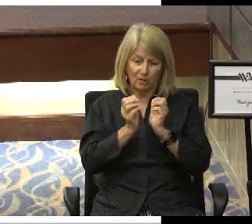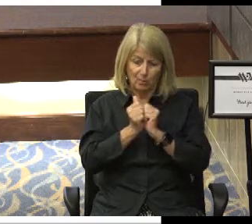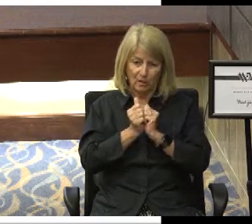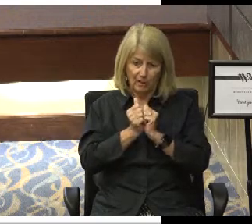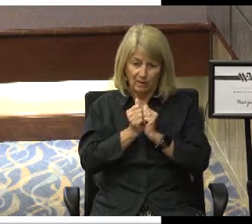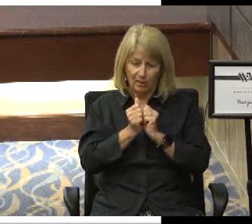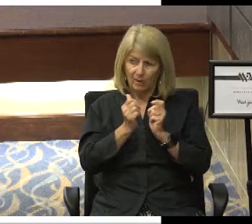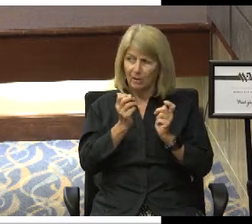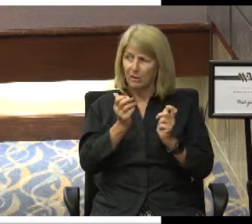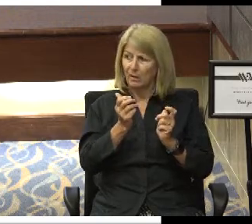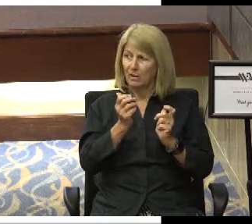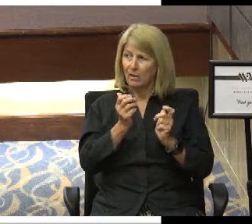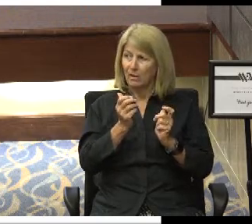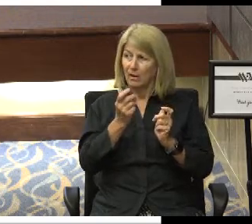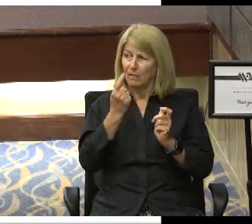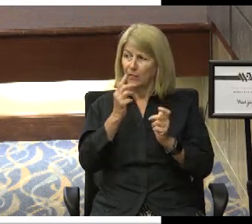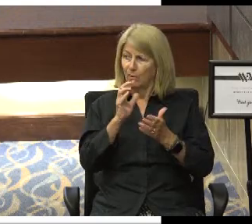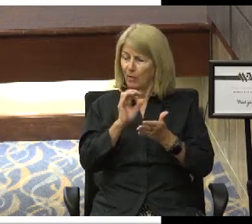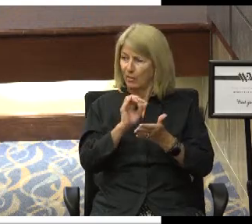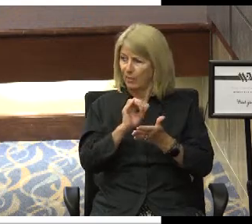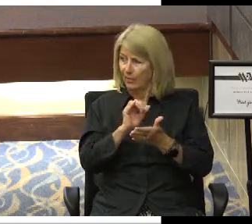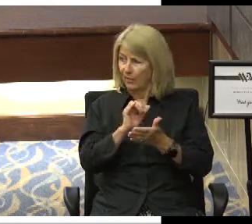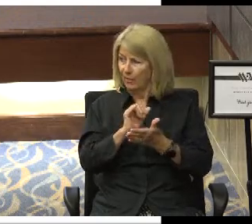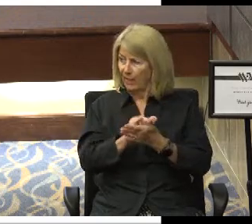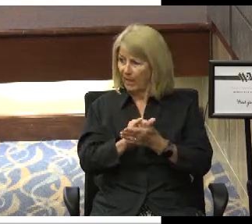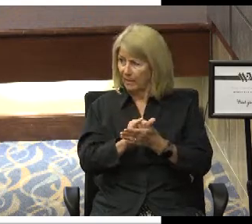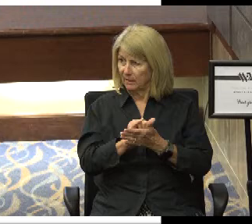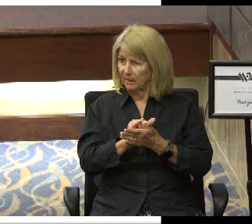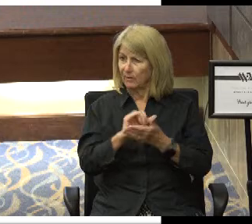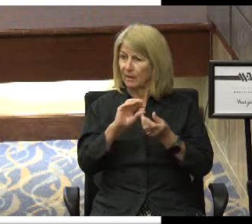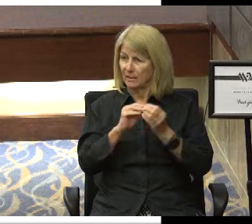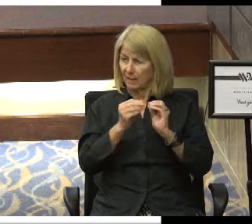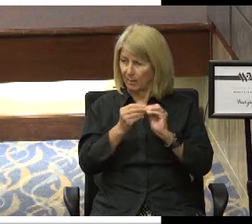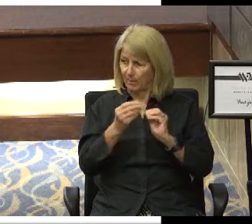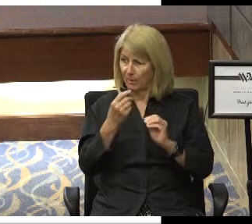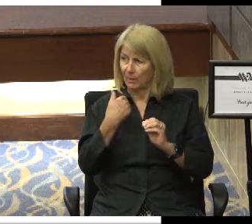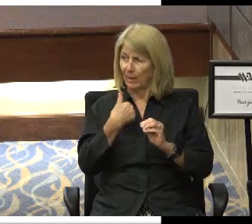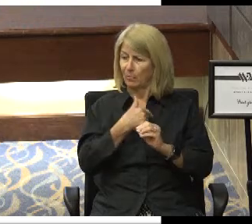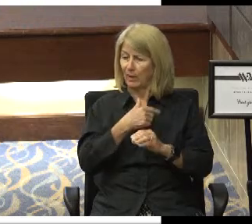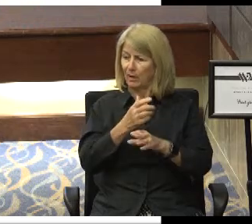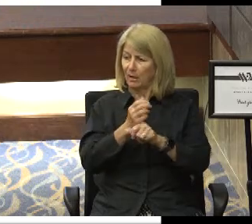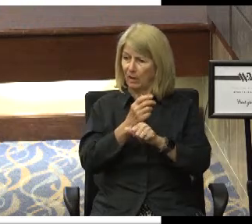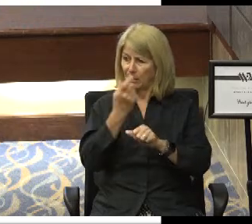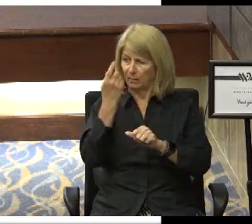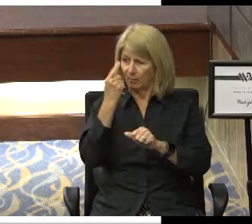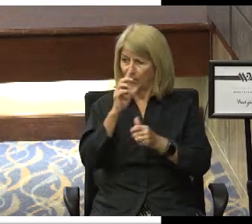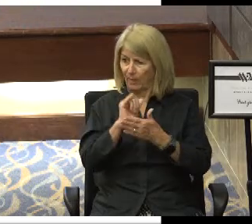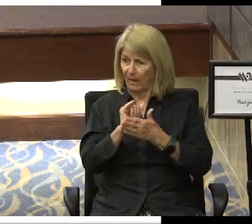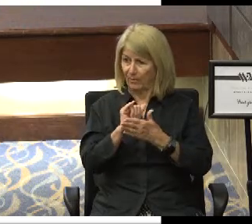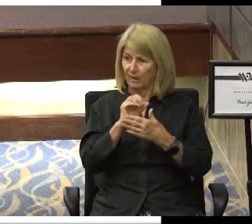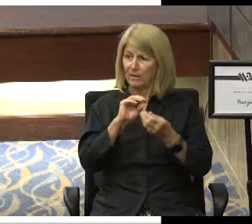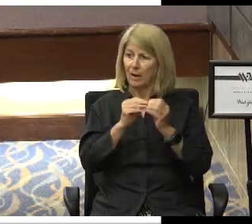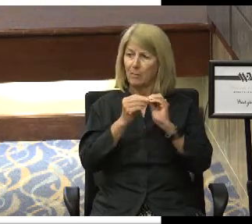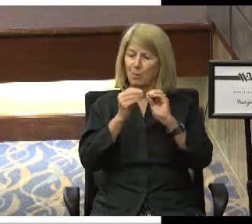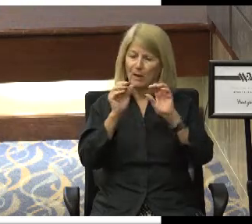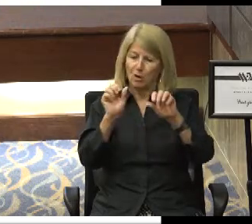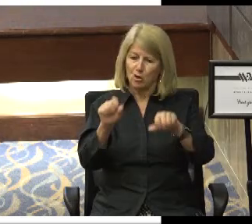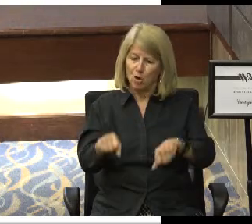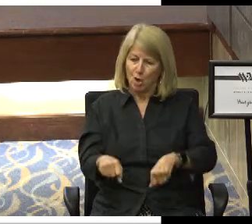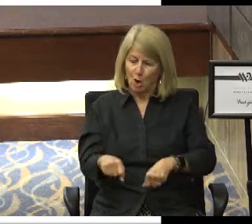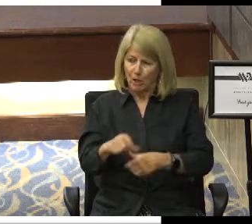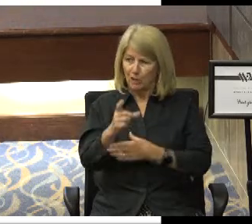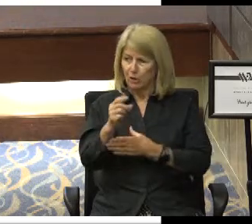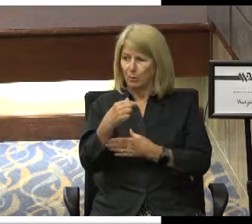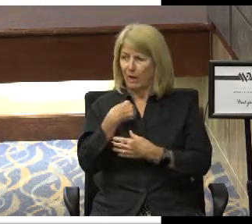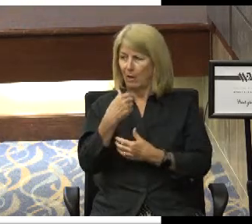board, that was when at the number that we got to, that was the number that we could do.